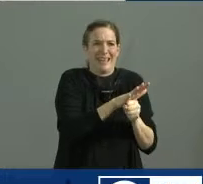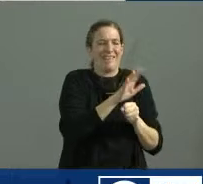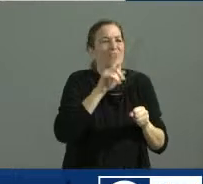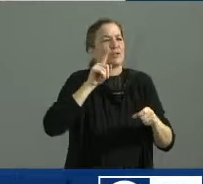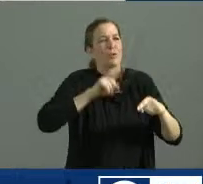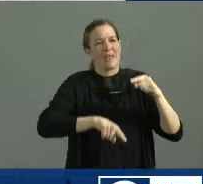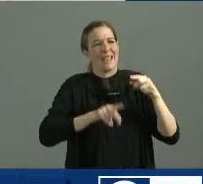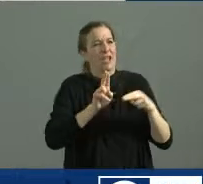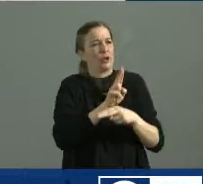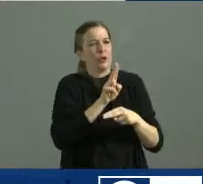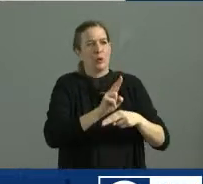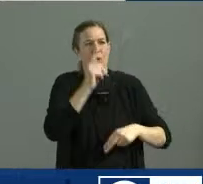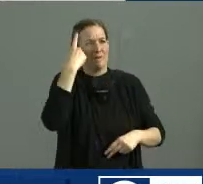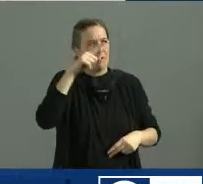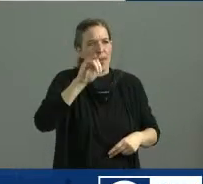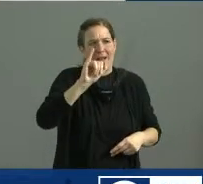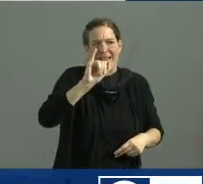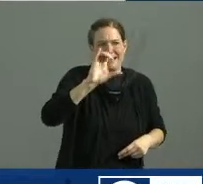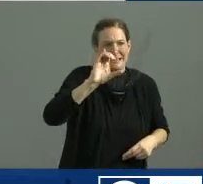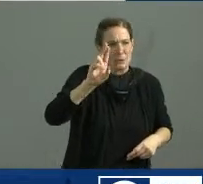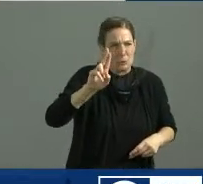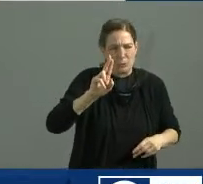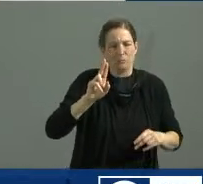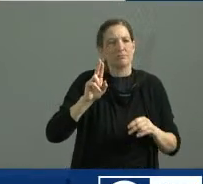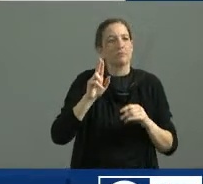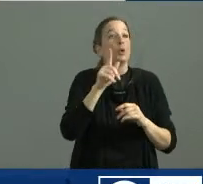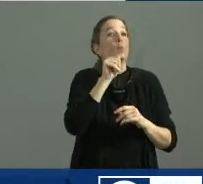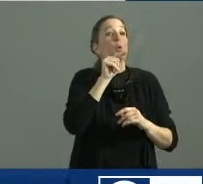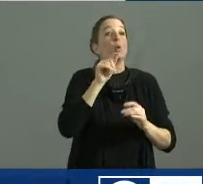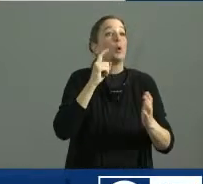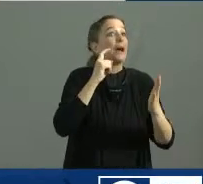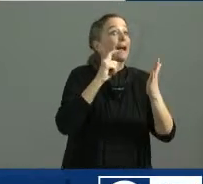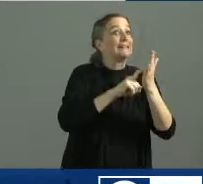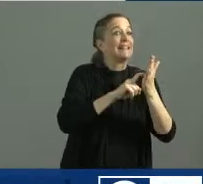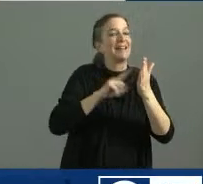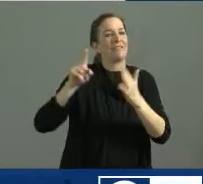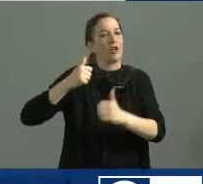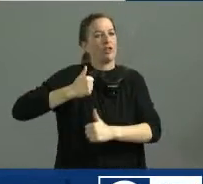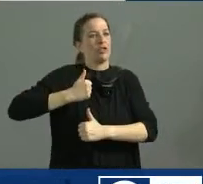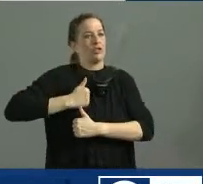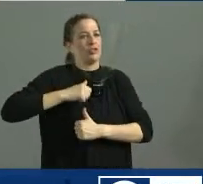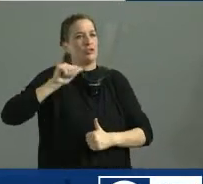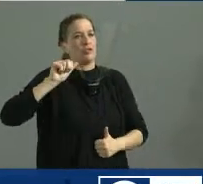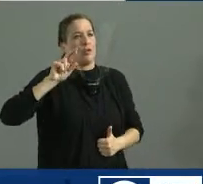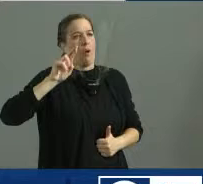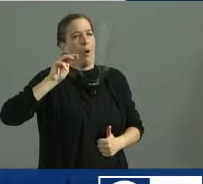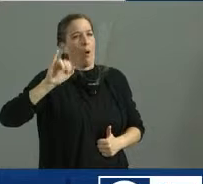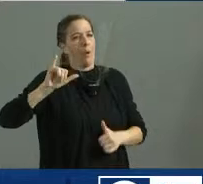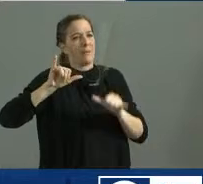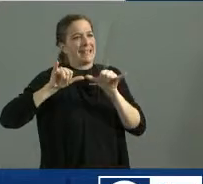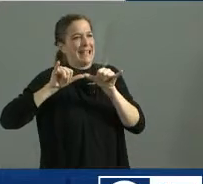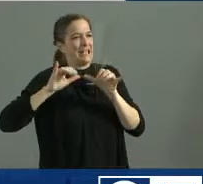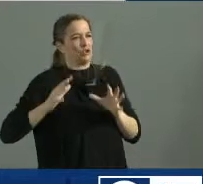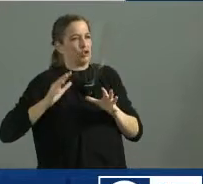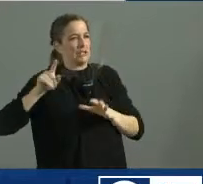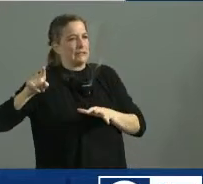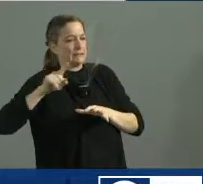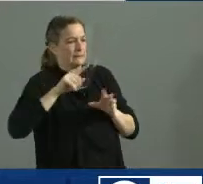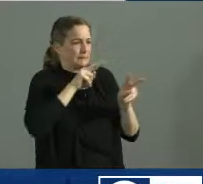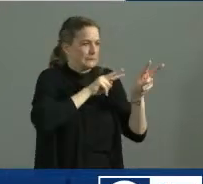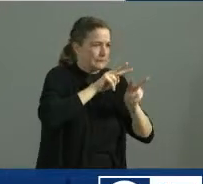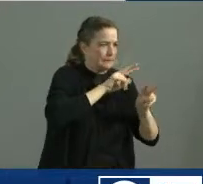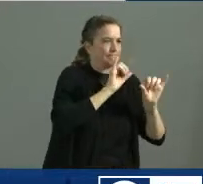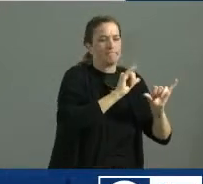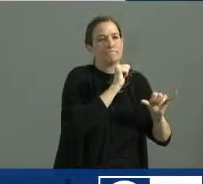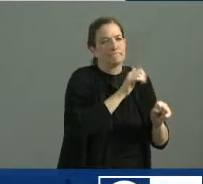Army Corps of Engineers. The difficulty has been the staffing, even as we've been working with these national